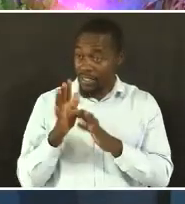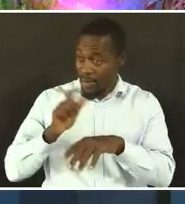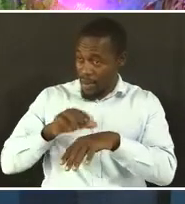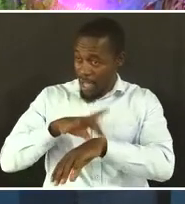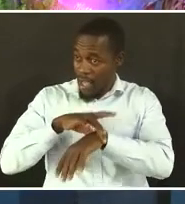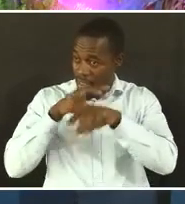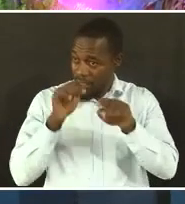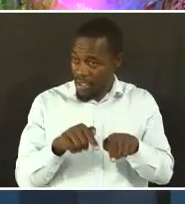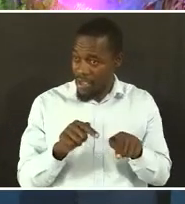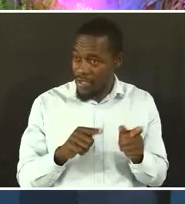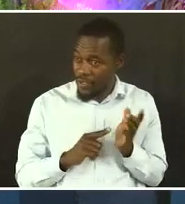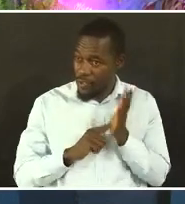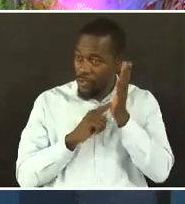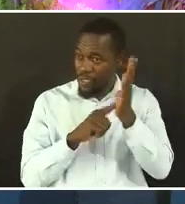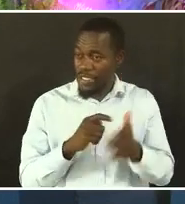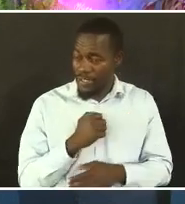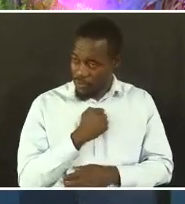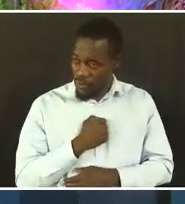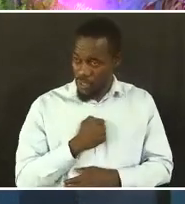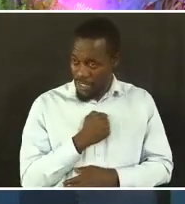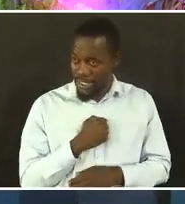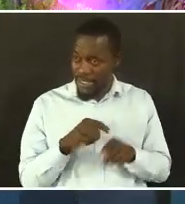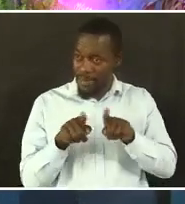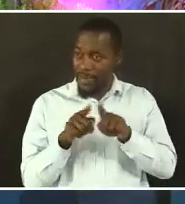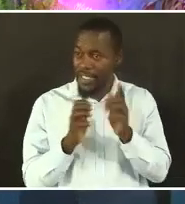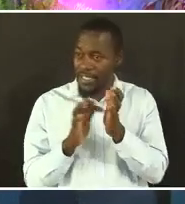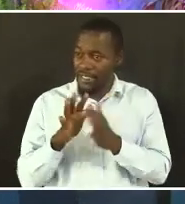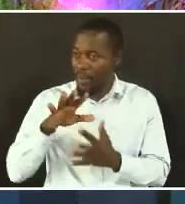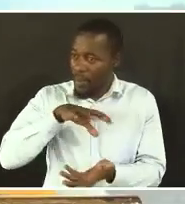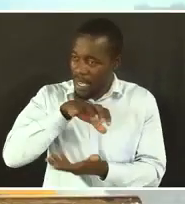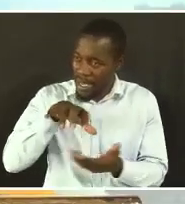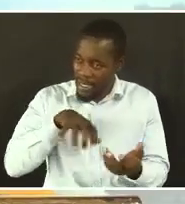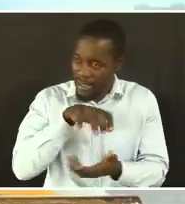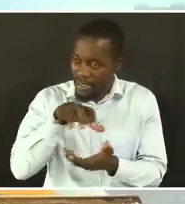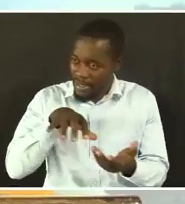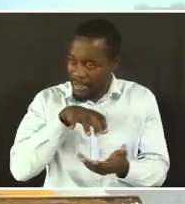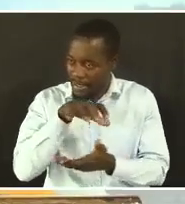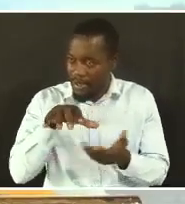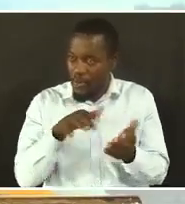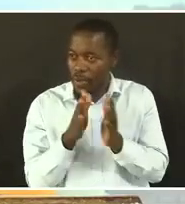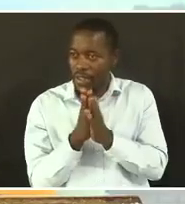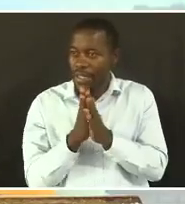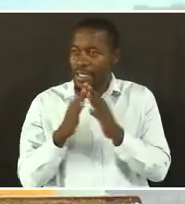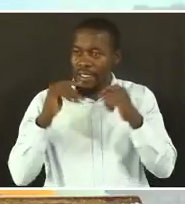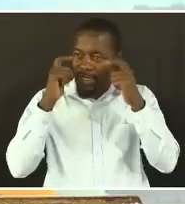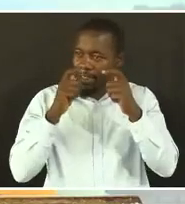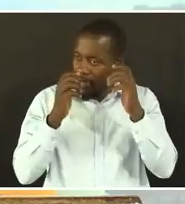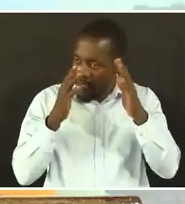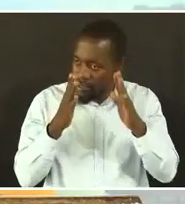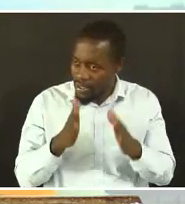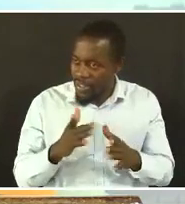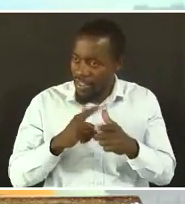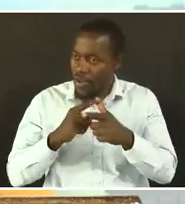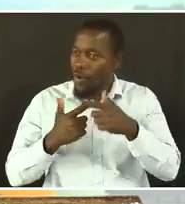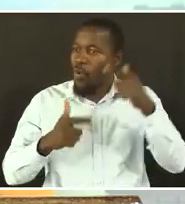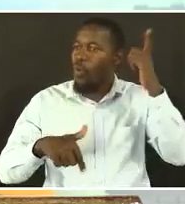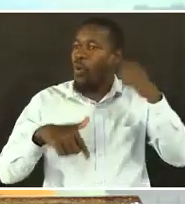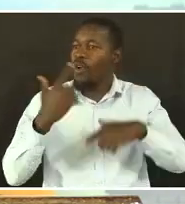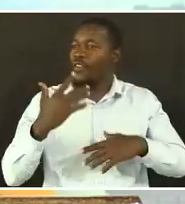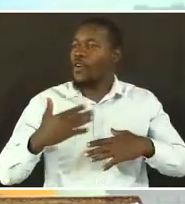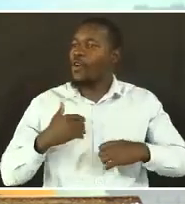for them. He ministered to their needs and won their confidence. Then he told them, follow